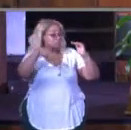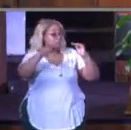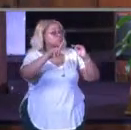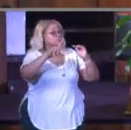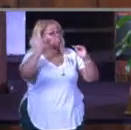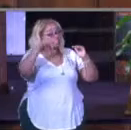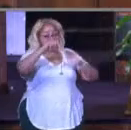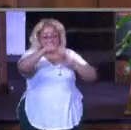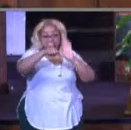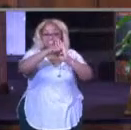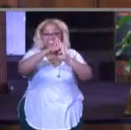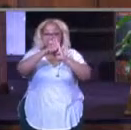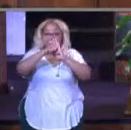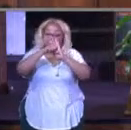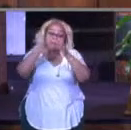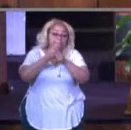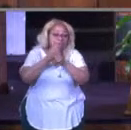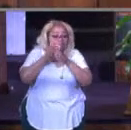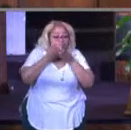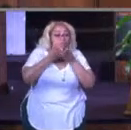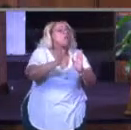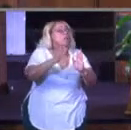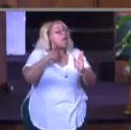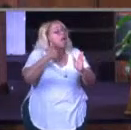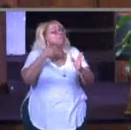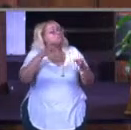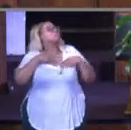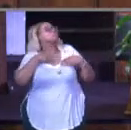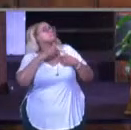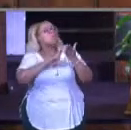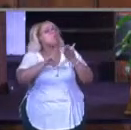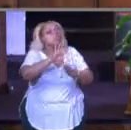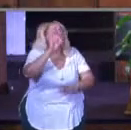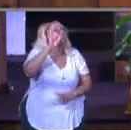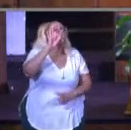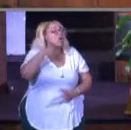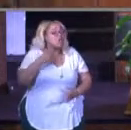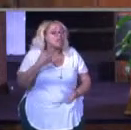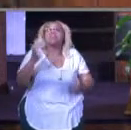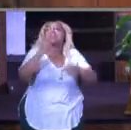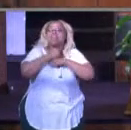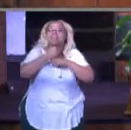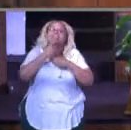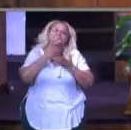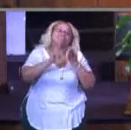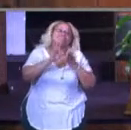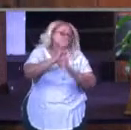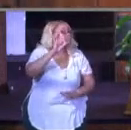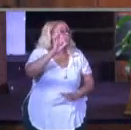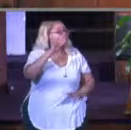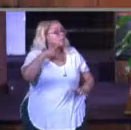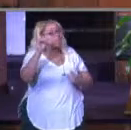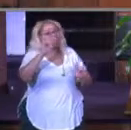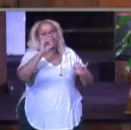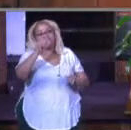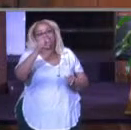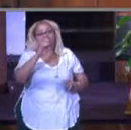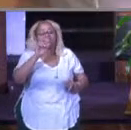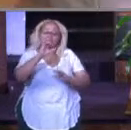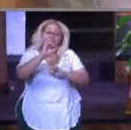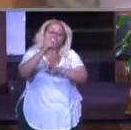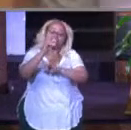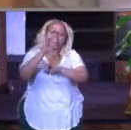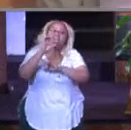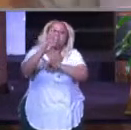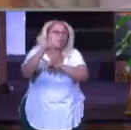you, you say, this season I'm pressing my way and I'm gonna get the Holy Ghost. I'm gonna get some Holy Ghost. I'm gonna be like Jacob. I'm